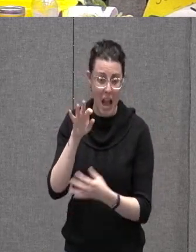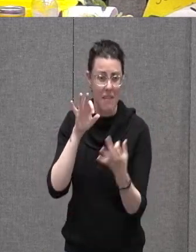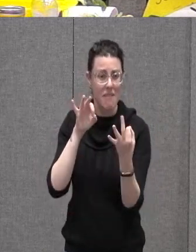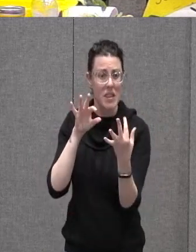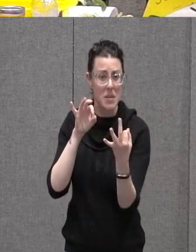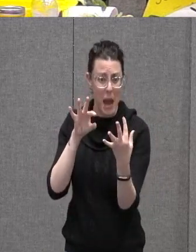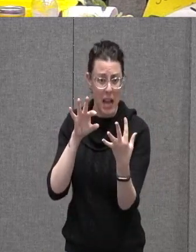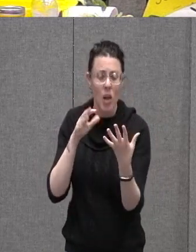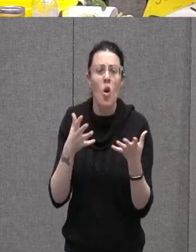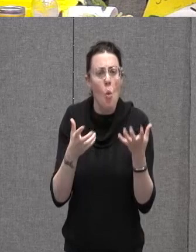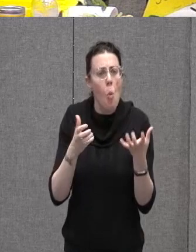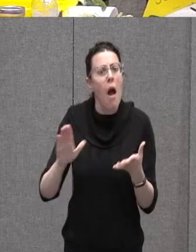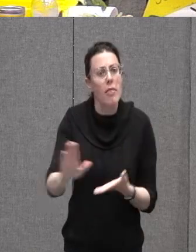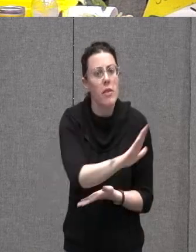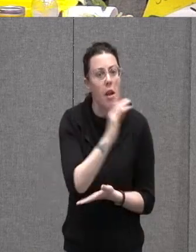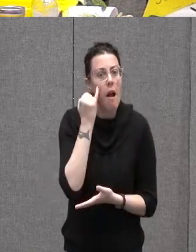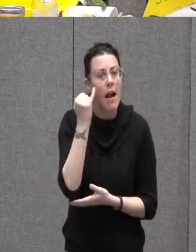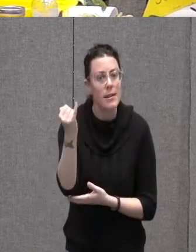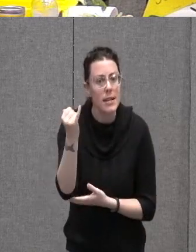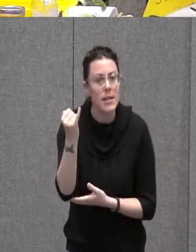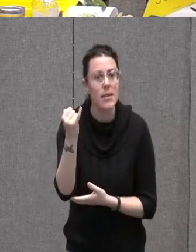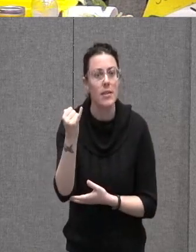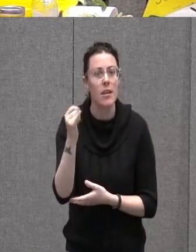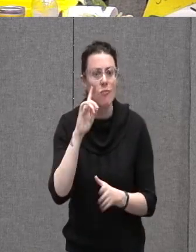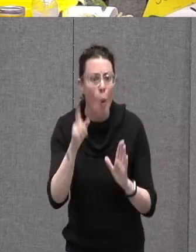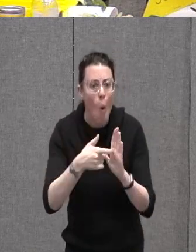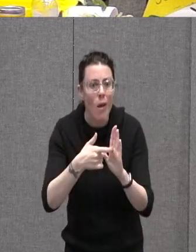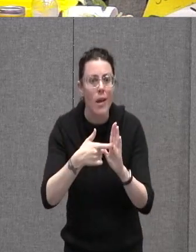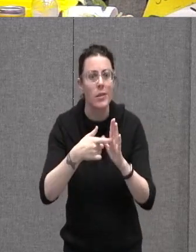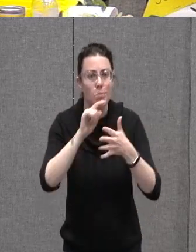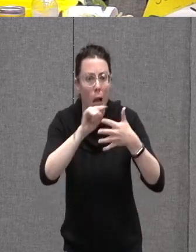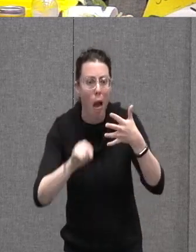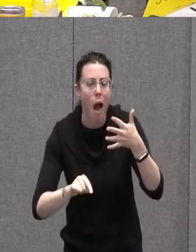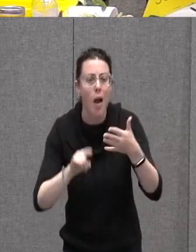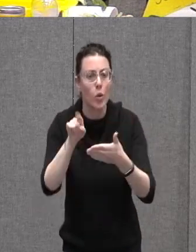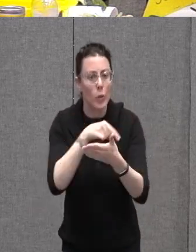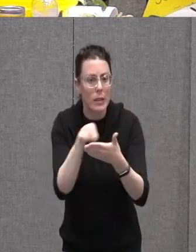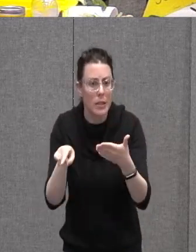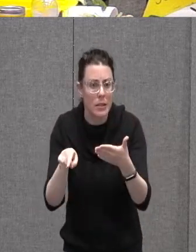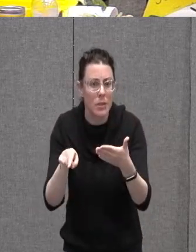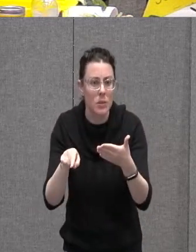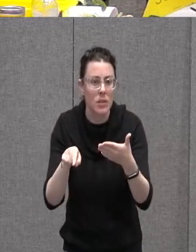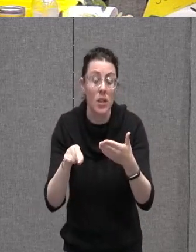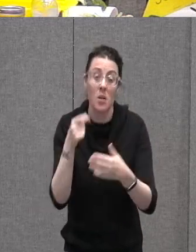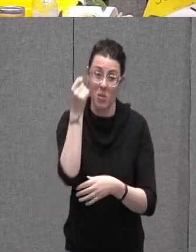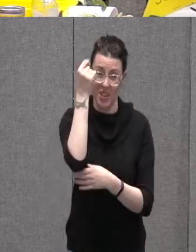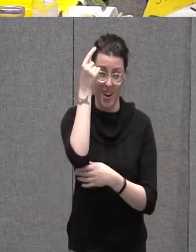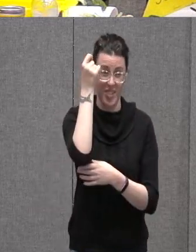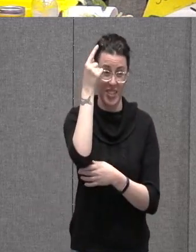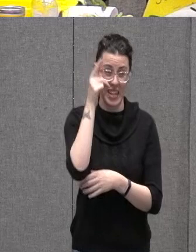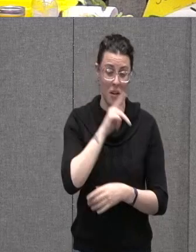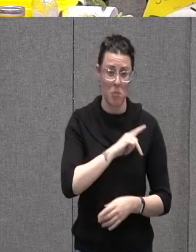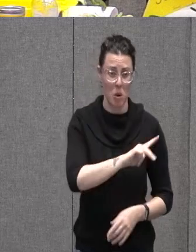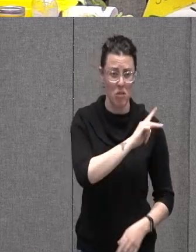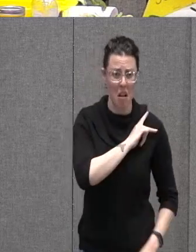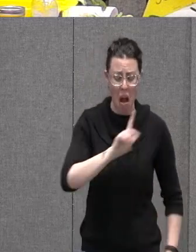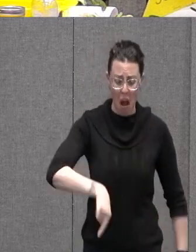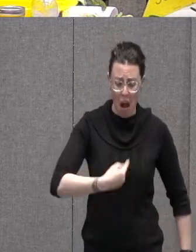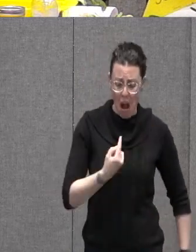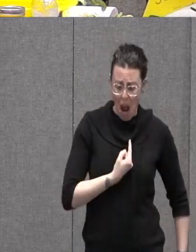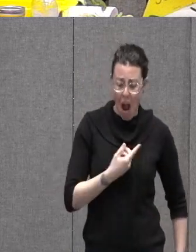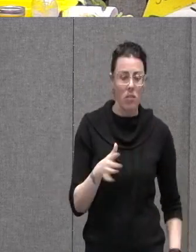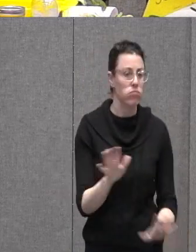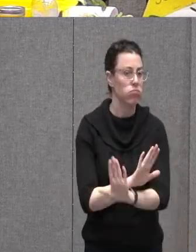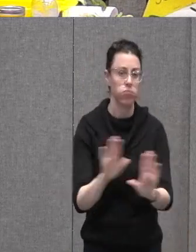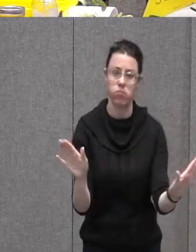so personally. Oh, yeah. A lot of times when somebody tells you, oh, maybe you should change the way that the legs move, it doesn't mean that it's a